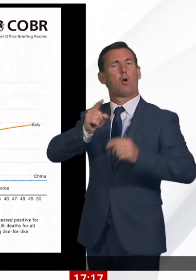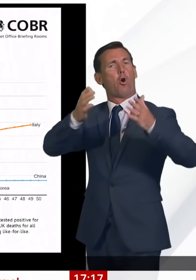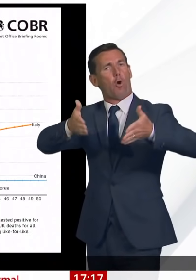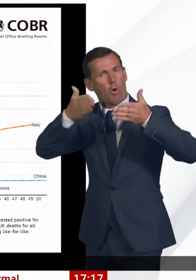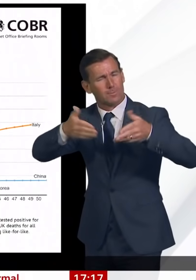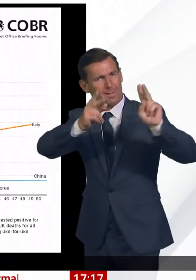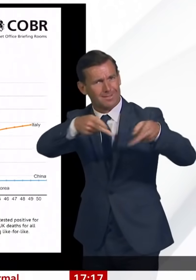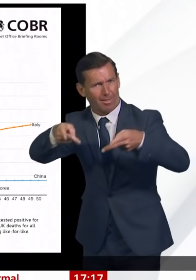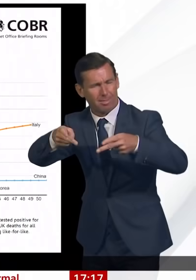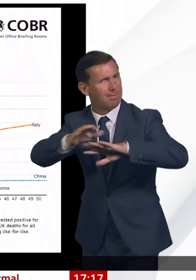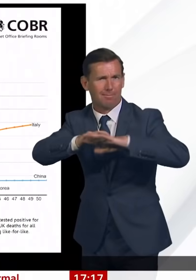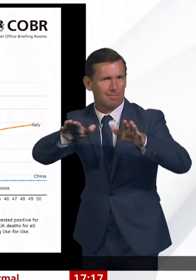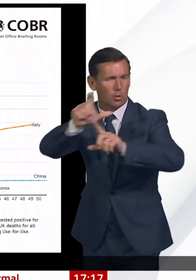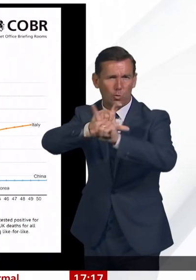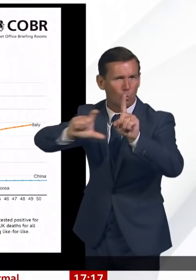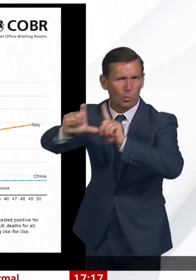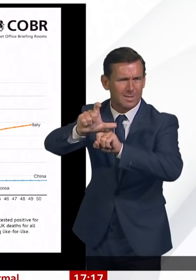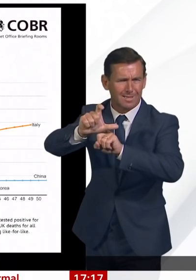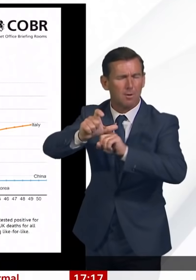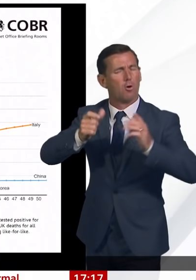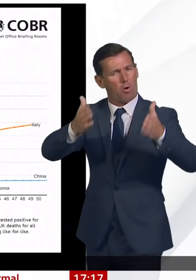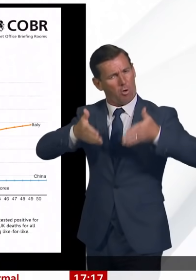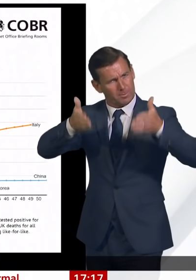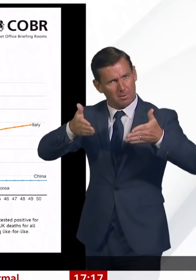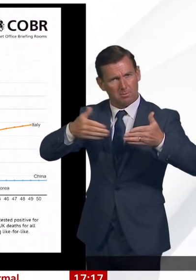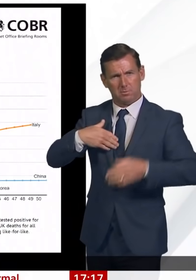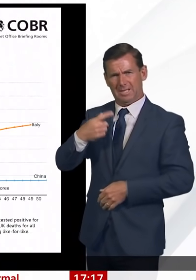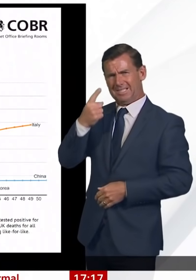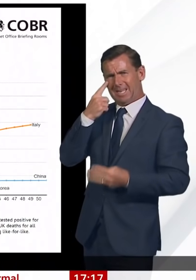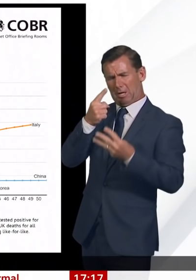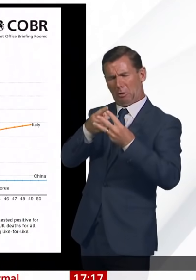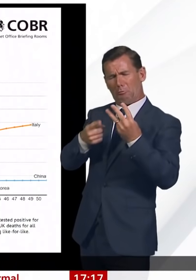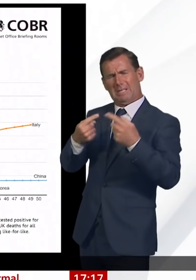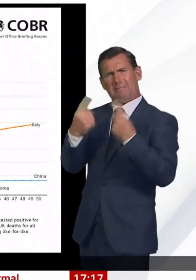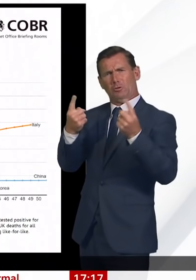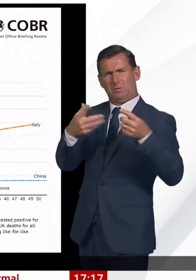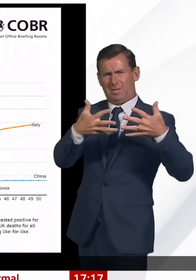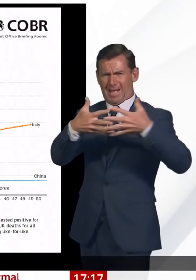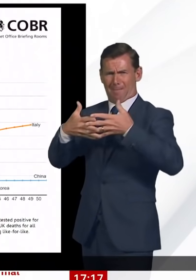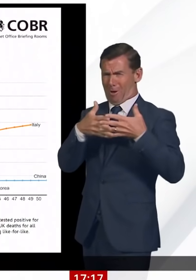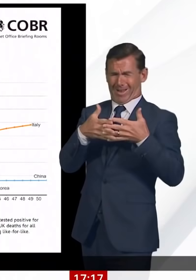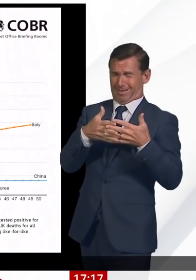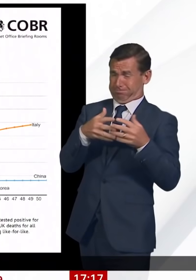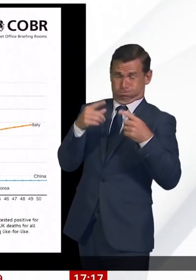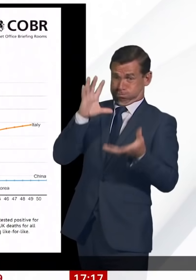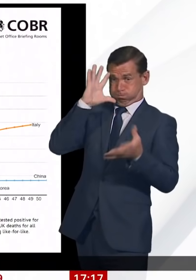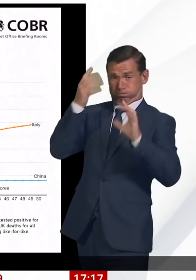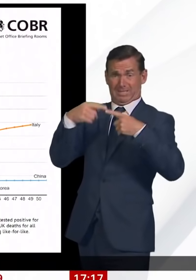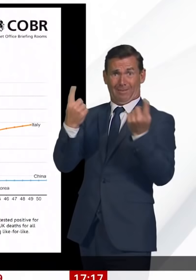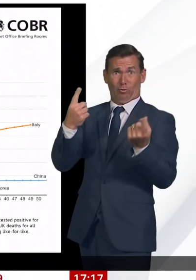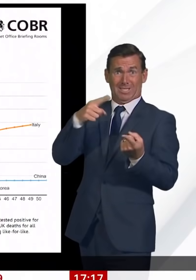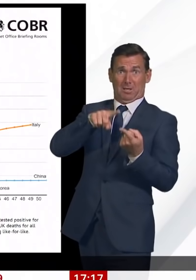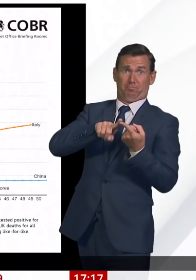And you can see there that there are broadly three patterns: the United States on its own, the